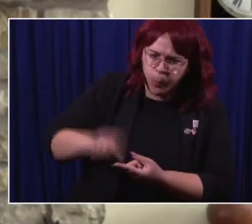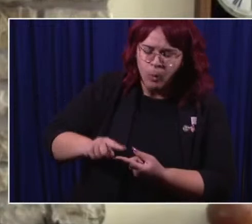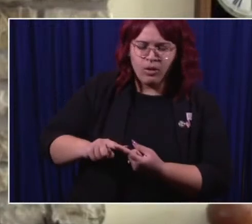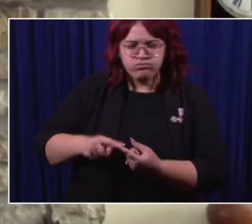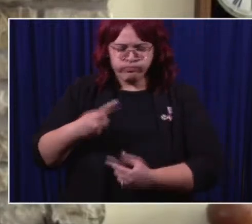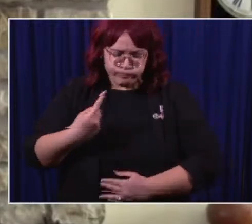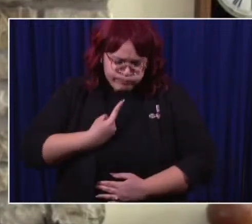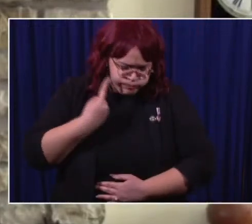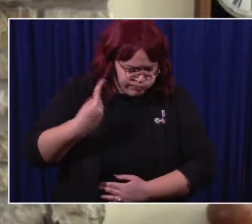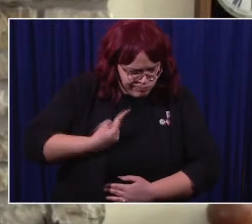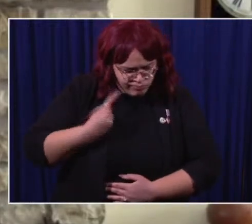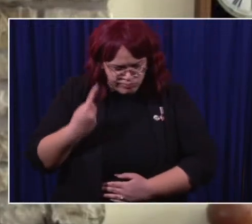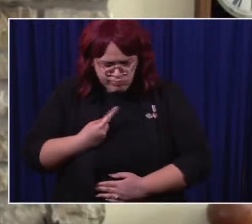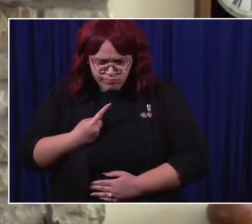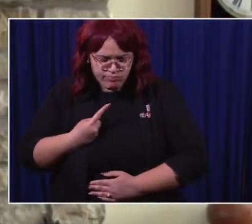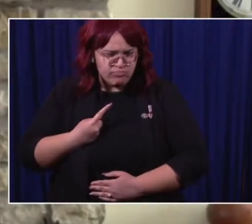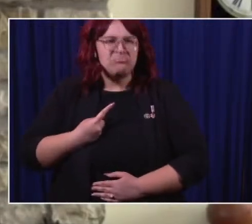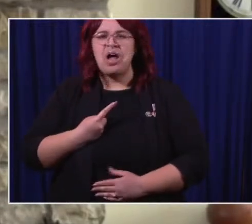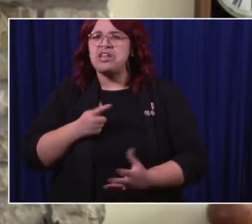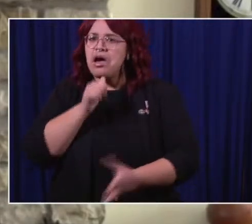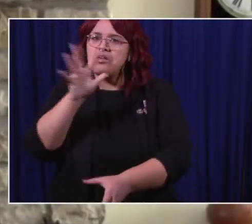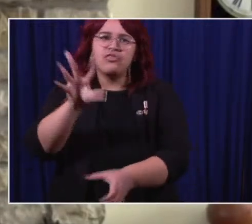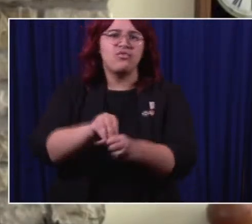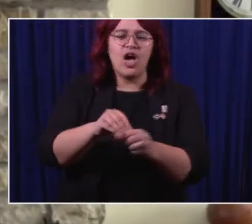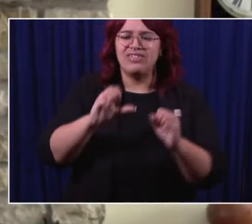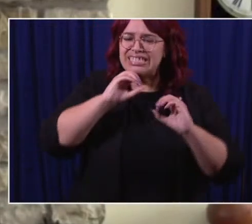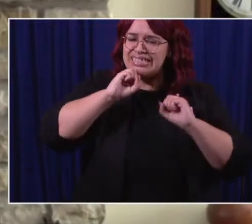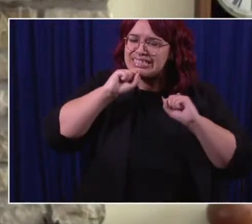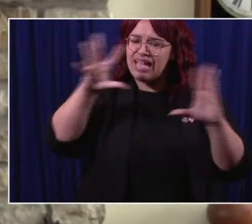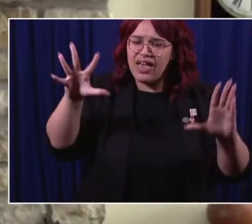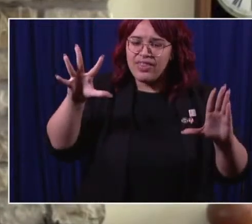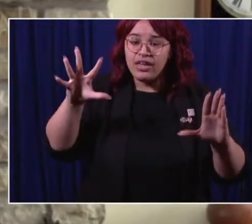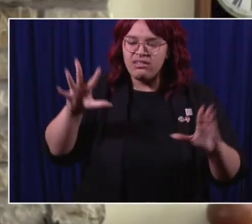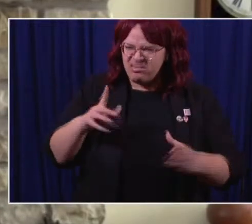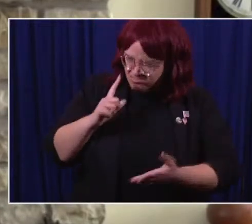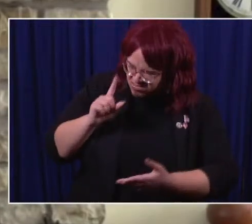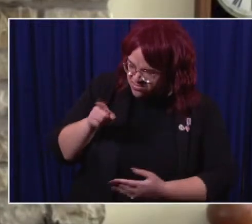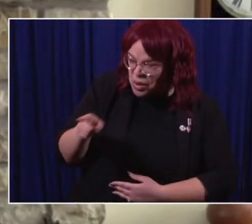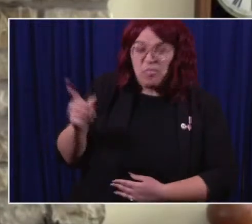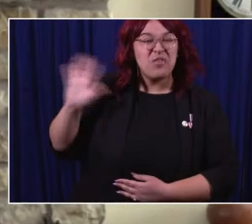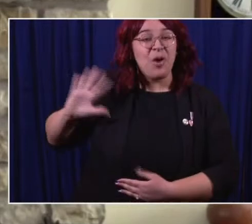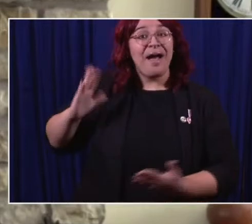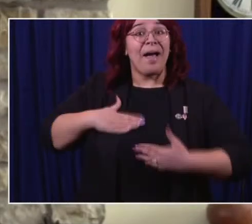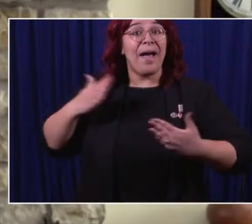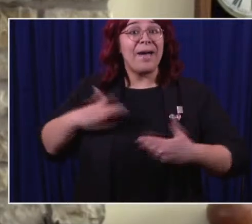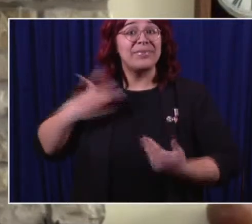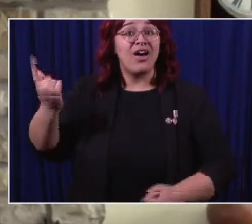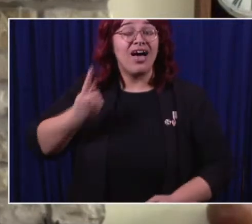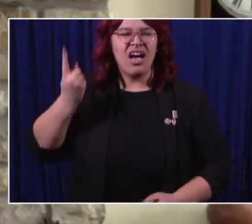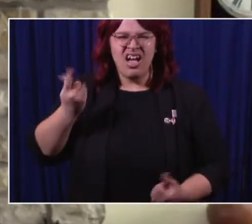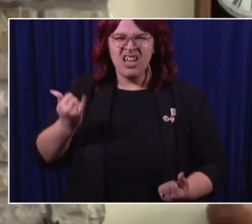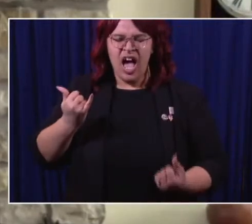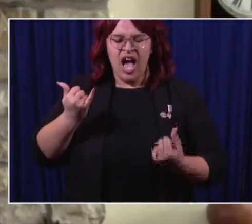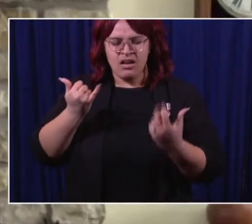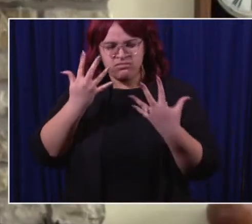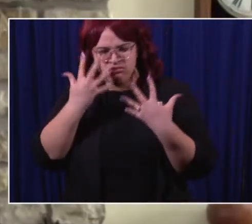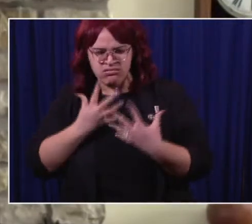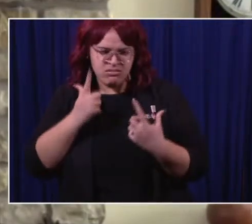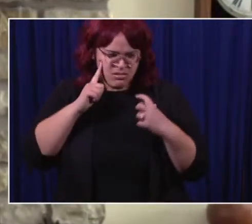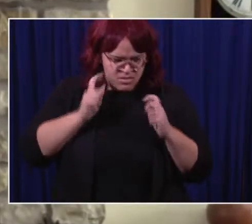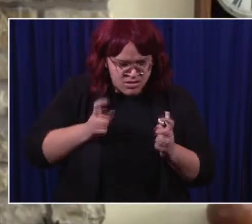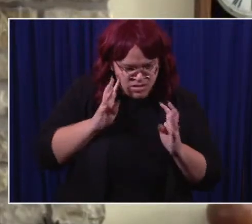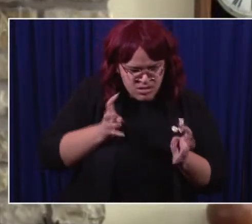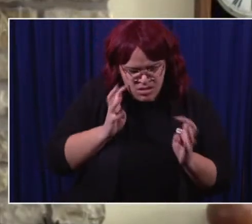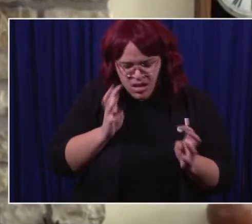in the past. Now, additional examples. This is not an exhaustive list. So additional examples of